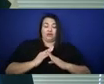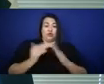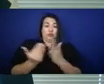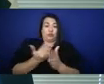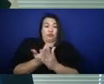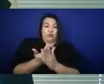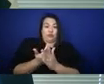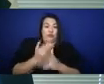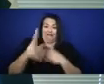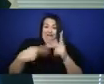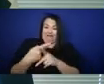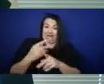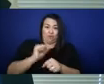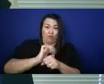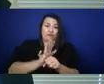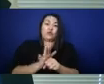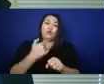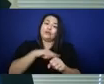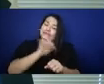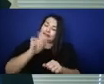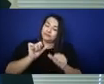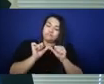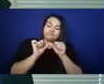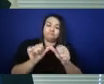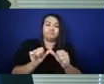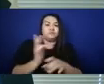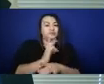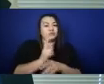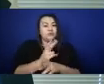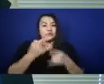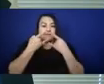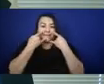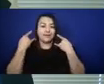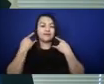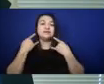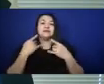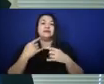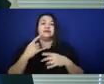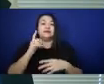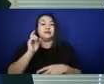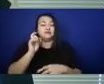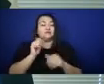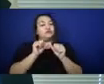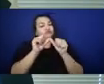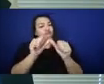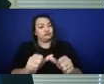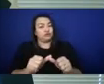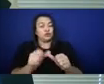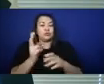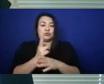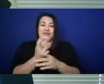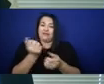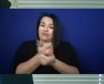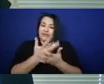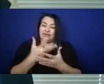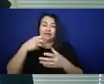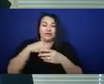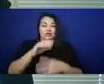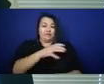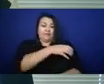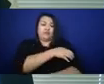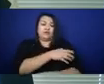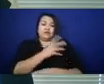he eliminated the mask mandate. But in order to continue to take care of one another and prevent the spread of new